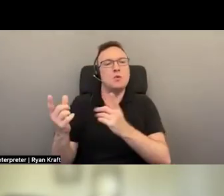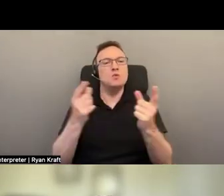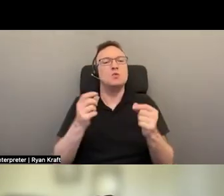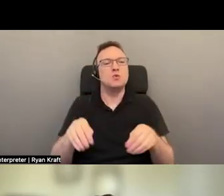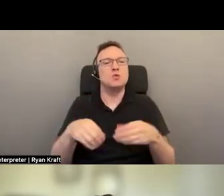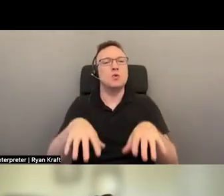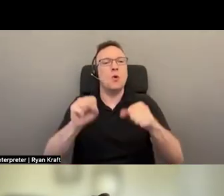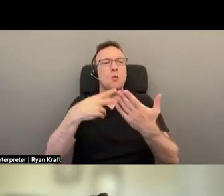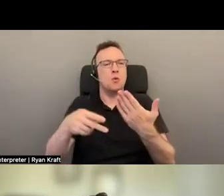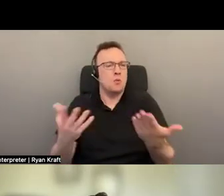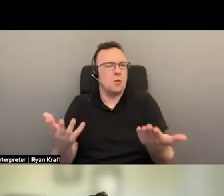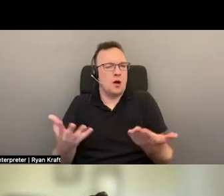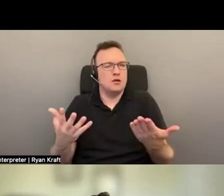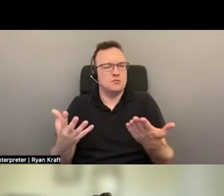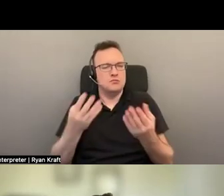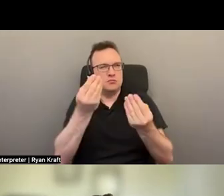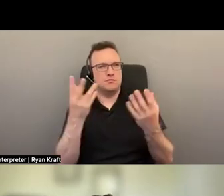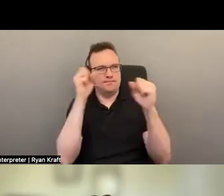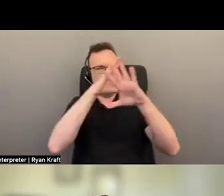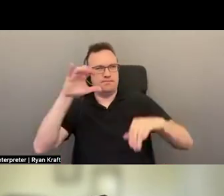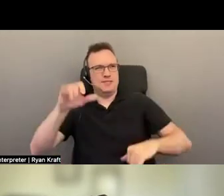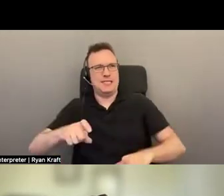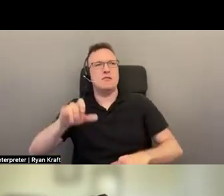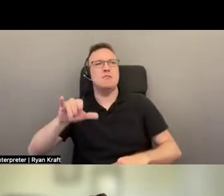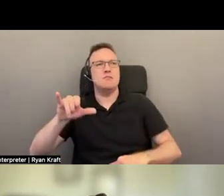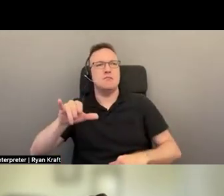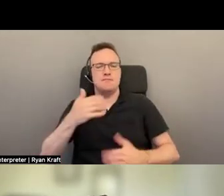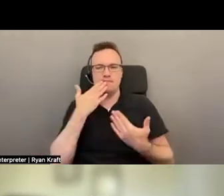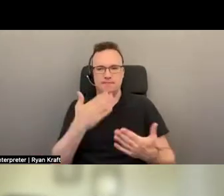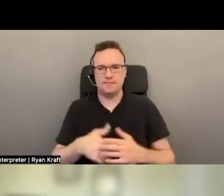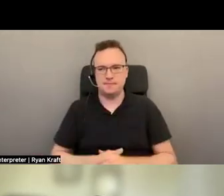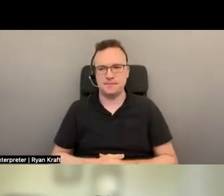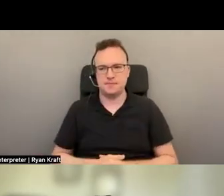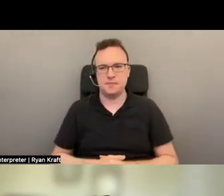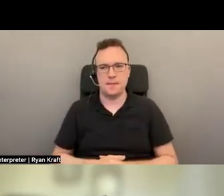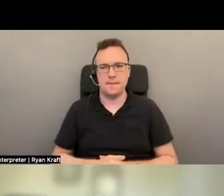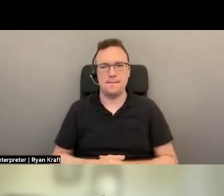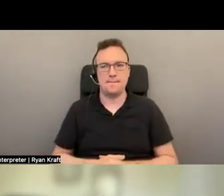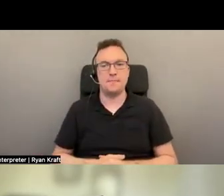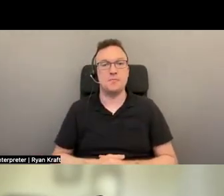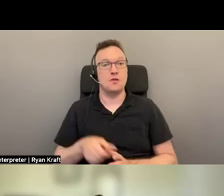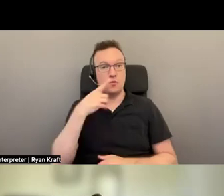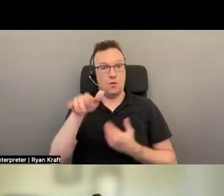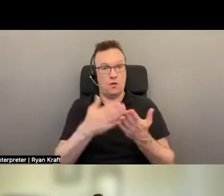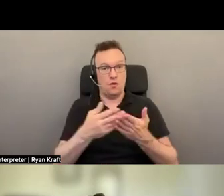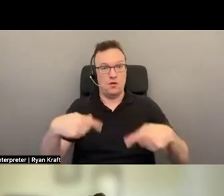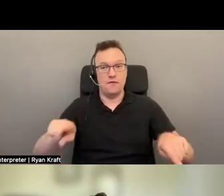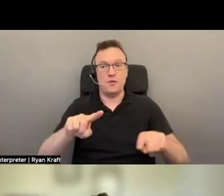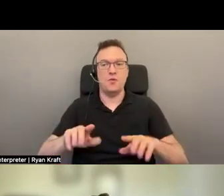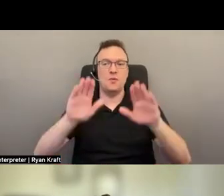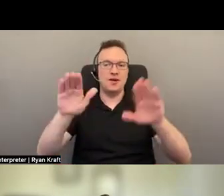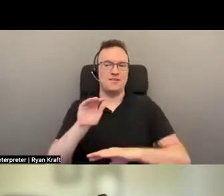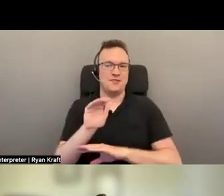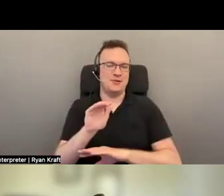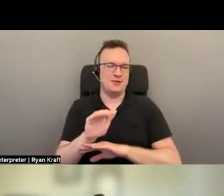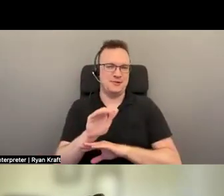our programming. I wish you all a